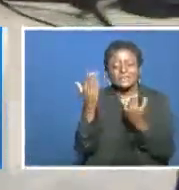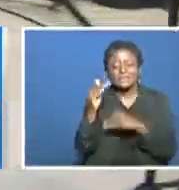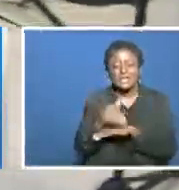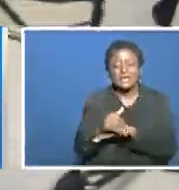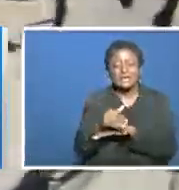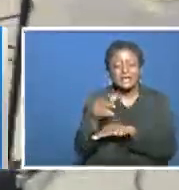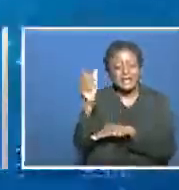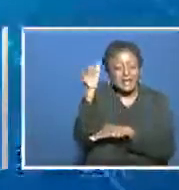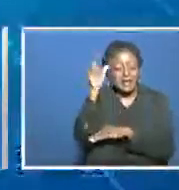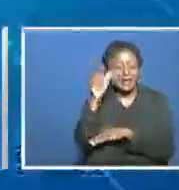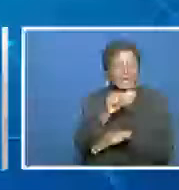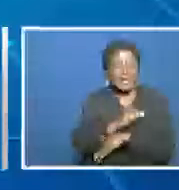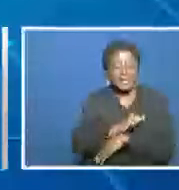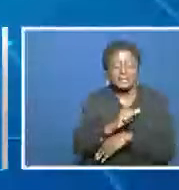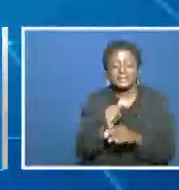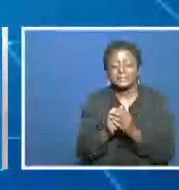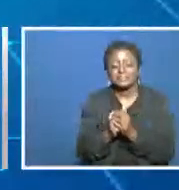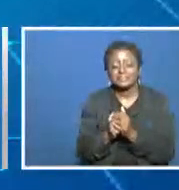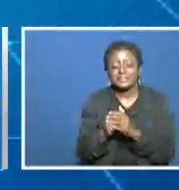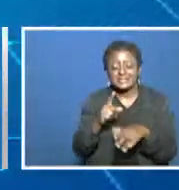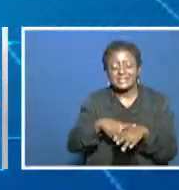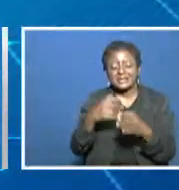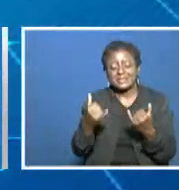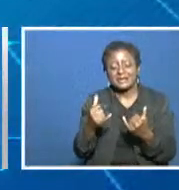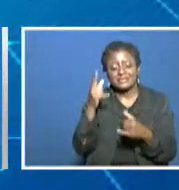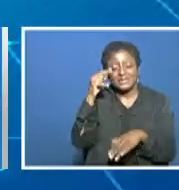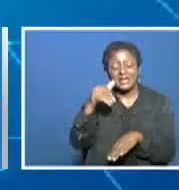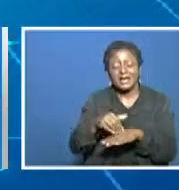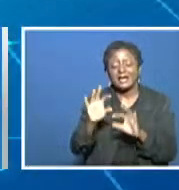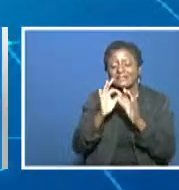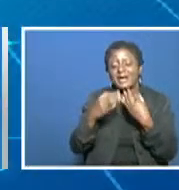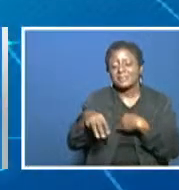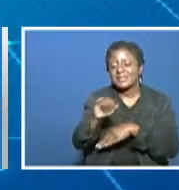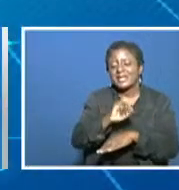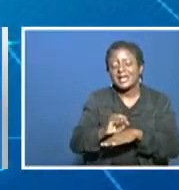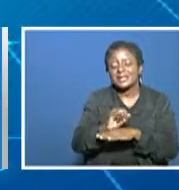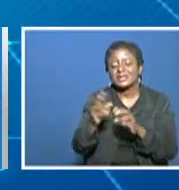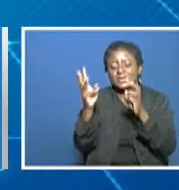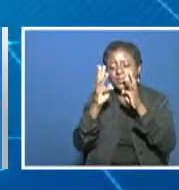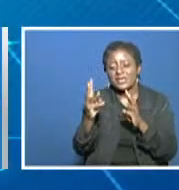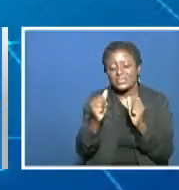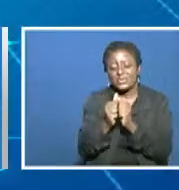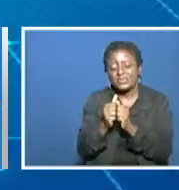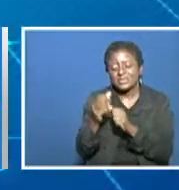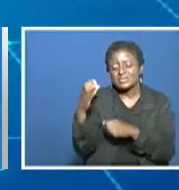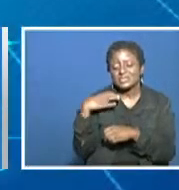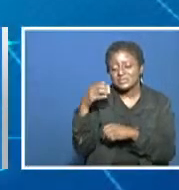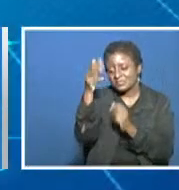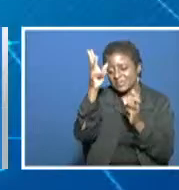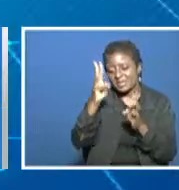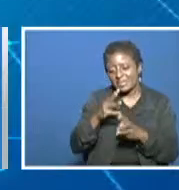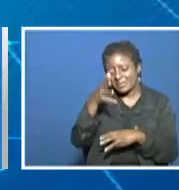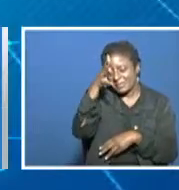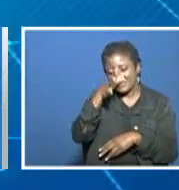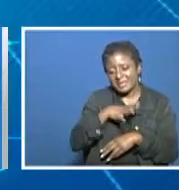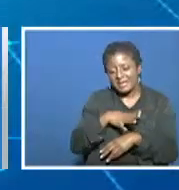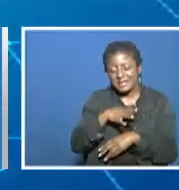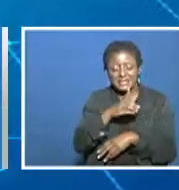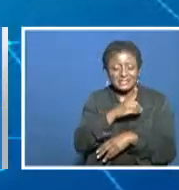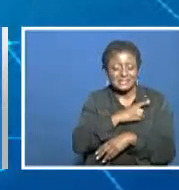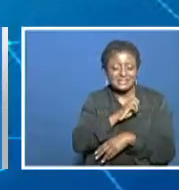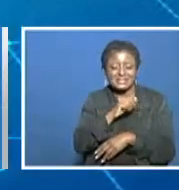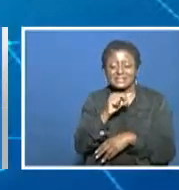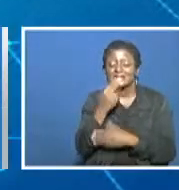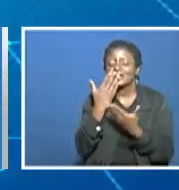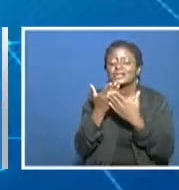Lloyd Allen. Well, it's time now for a check on Family Island weather with Chief Meteorologist Basil Dean. Good evening,